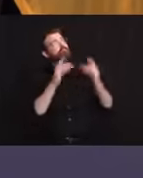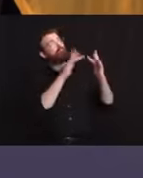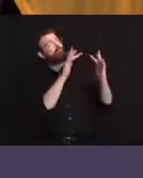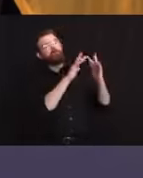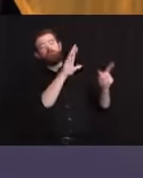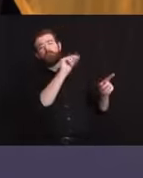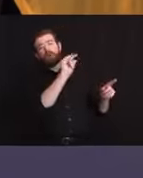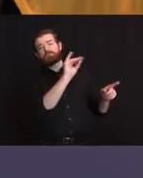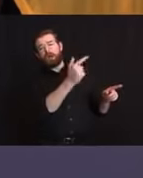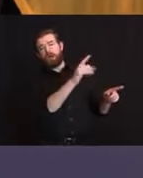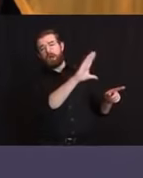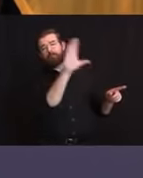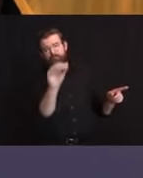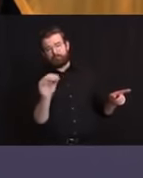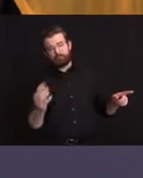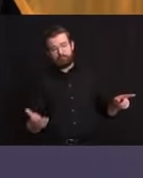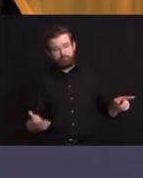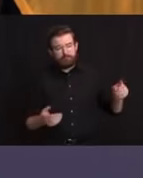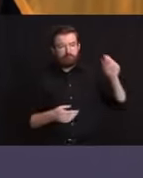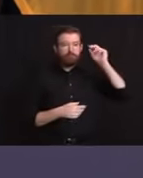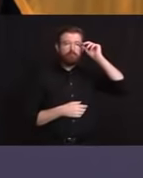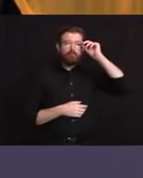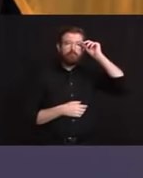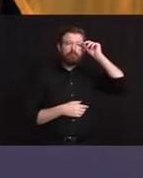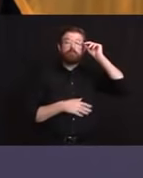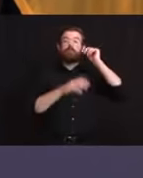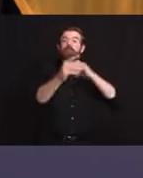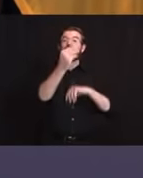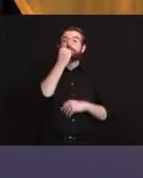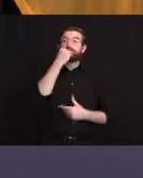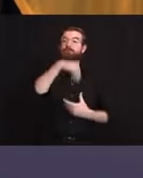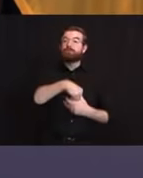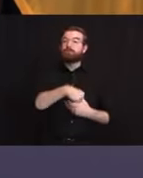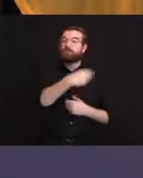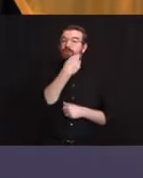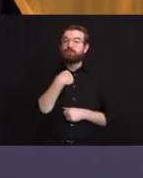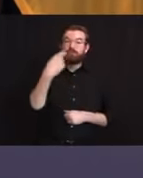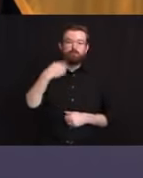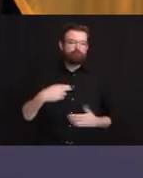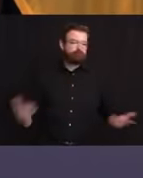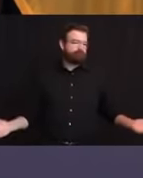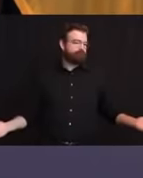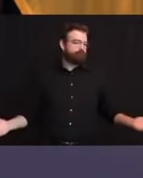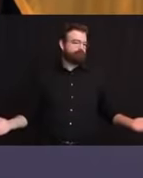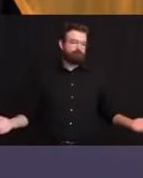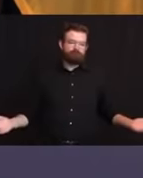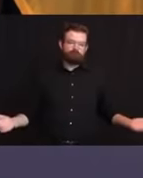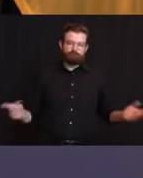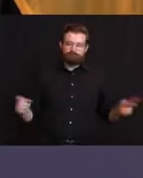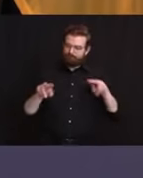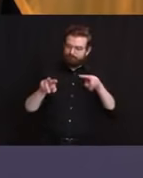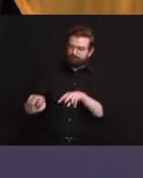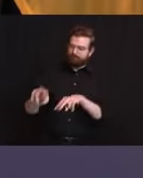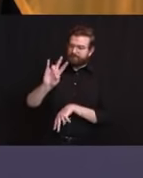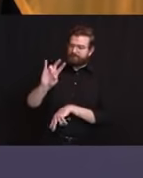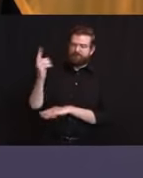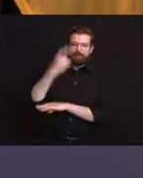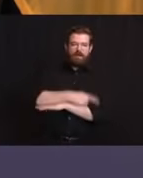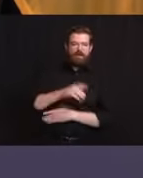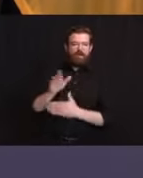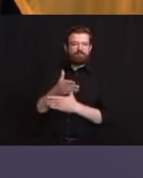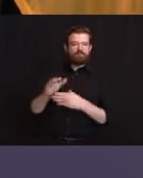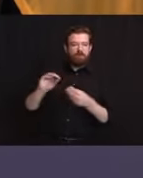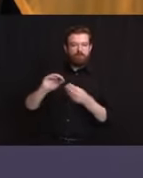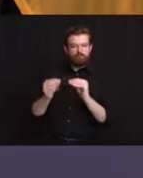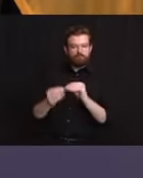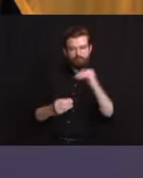7-day averages, Judy, that you're going to feel good about, and that includes the stuff we really care about: rate of transmission, spot